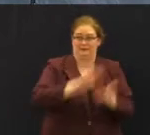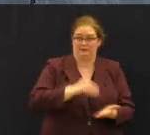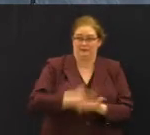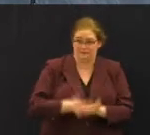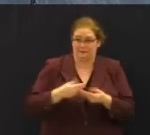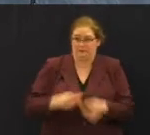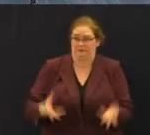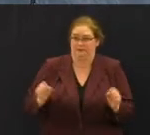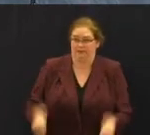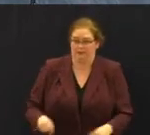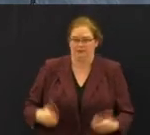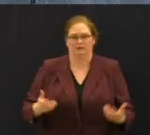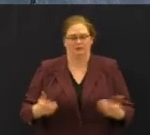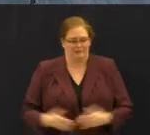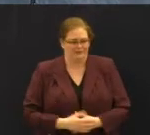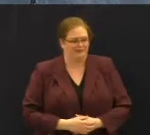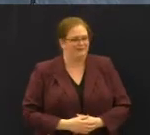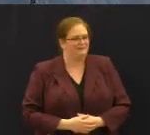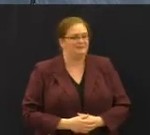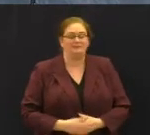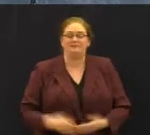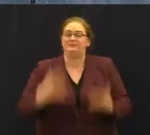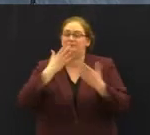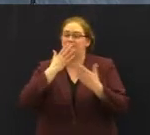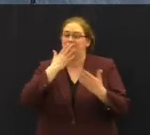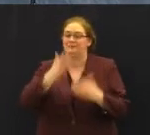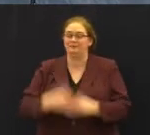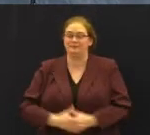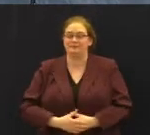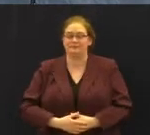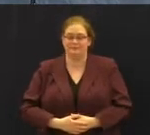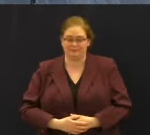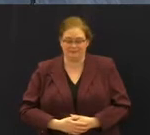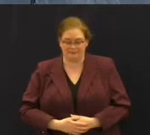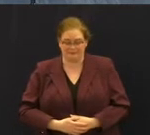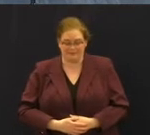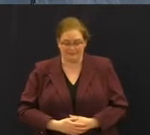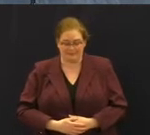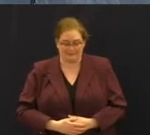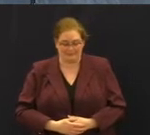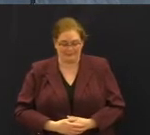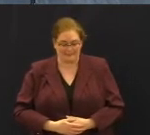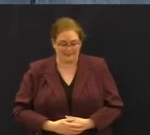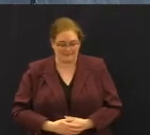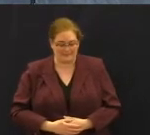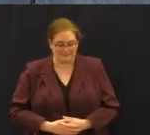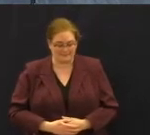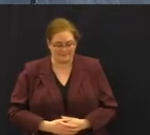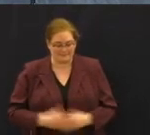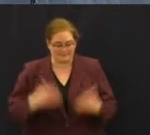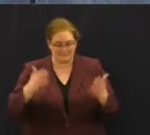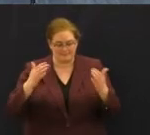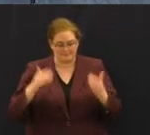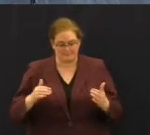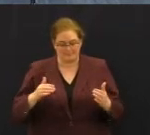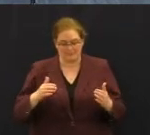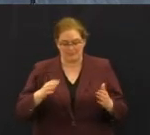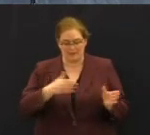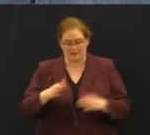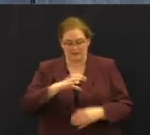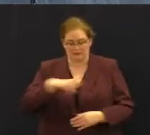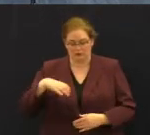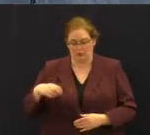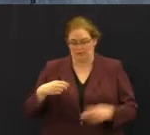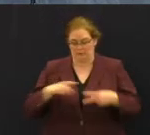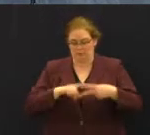and we're going to count on that. Thank you. Let's turn the page. Next, from the Planning Commission, we have